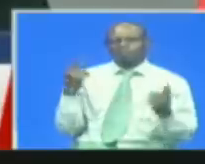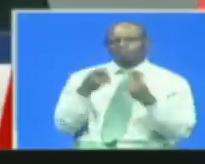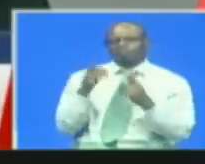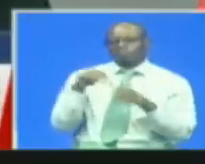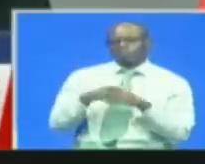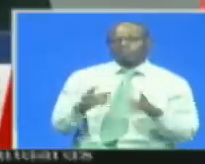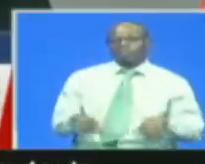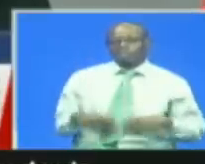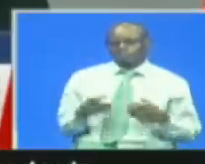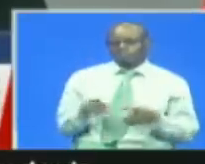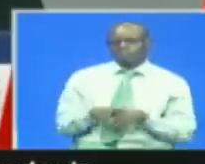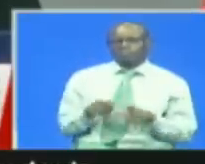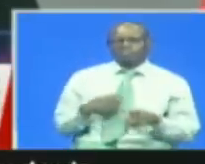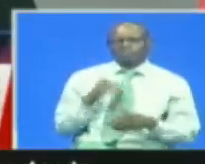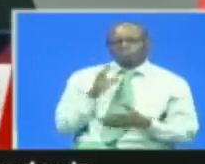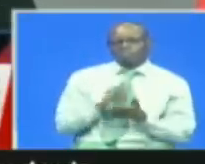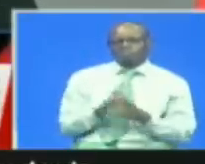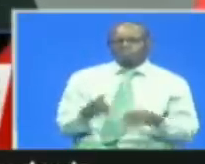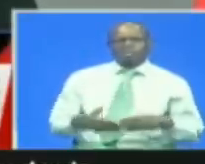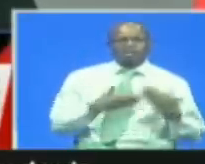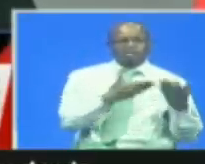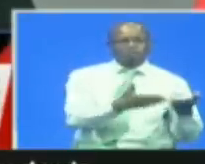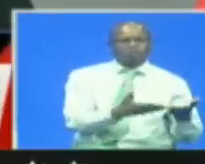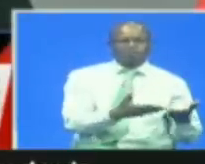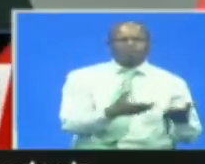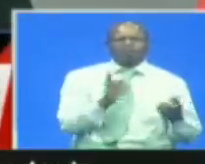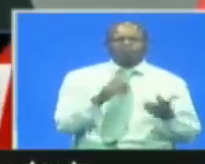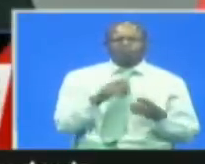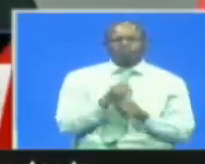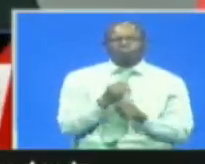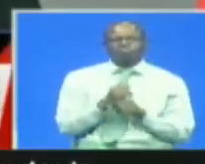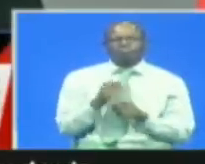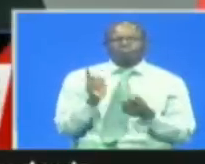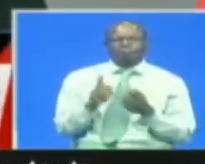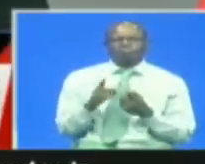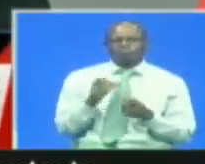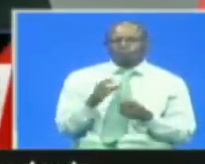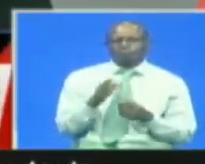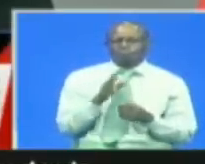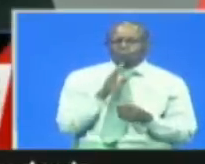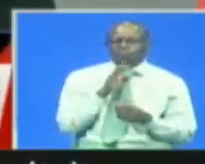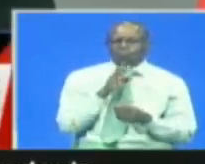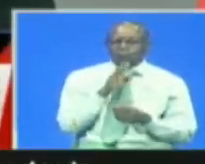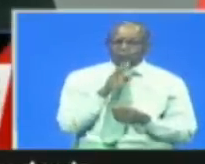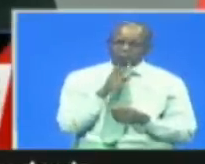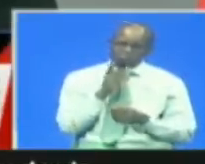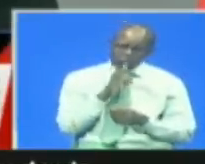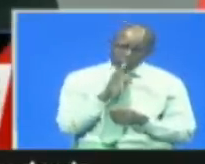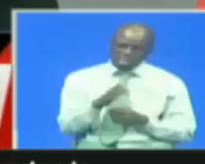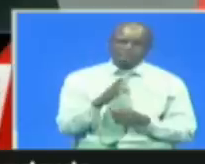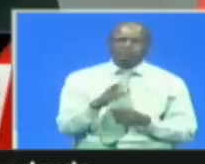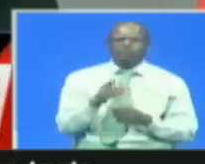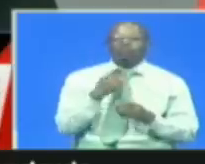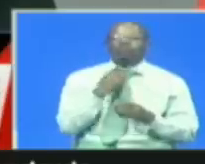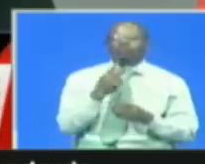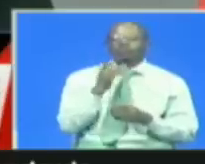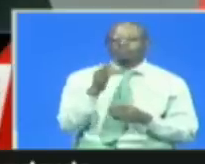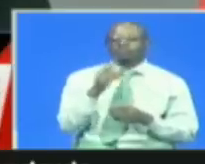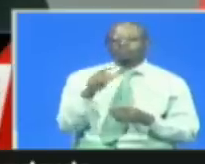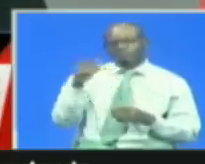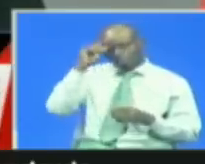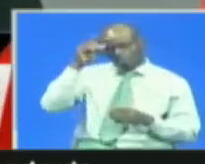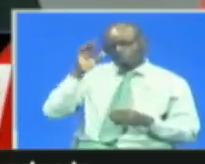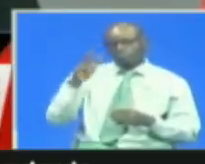I believe I'm handing over the job of being the voice of the government of Kenya